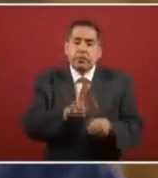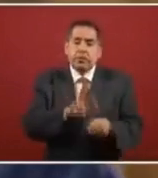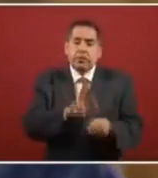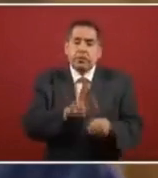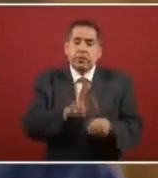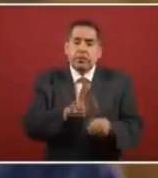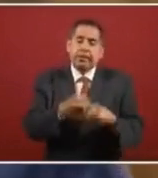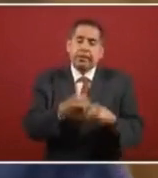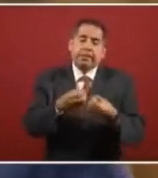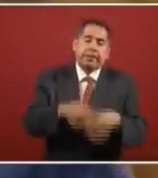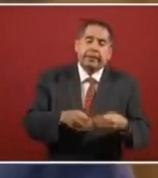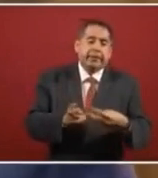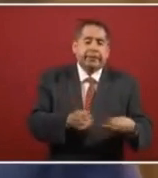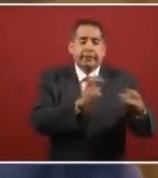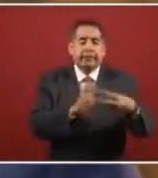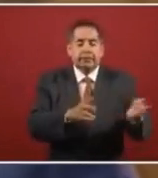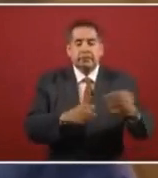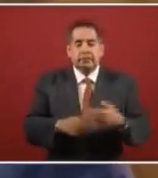anticipated